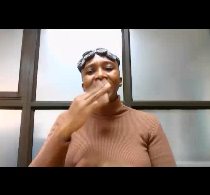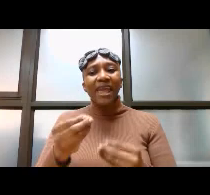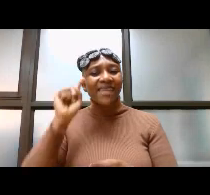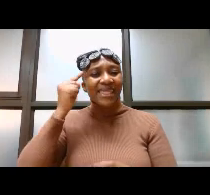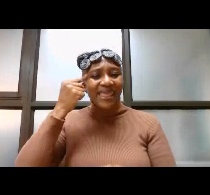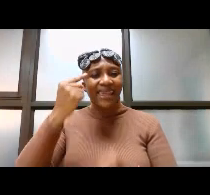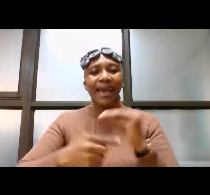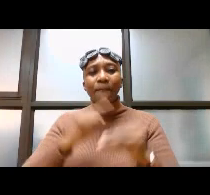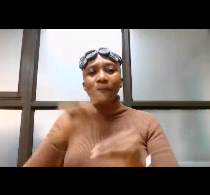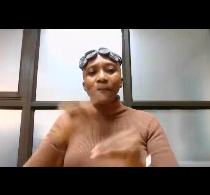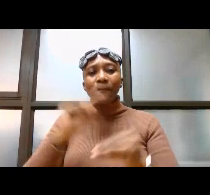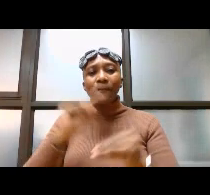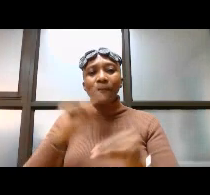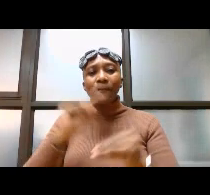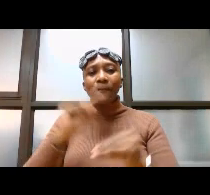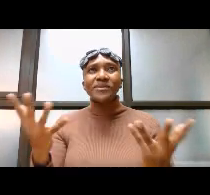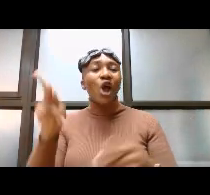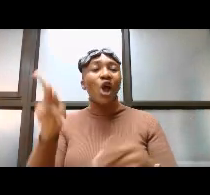knowledge is